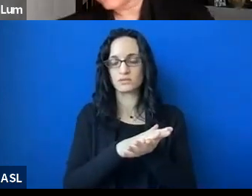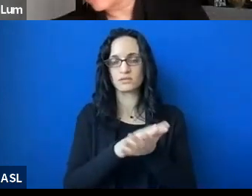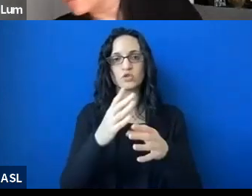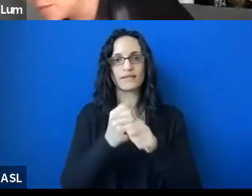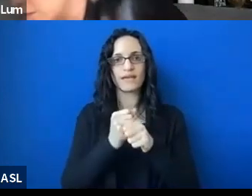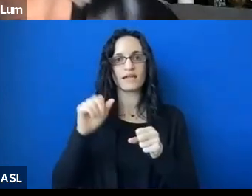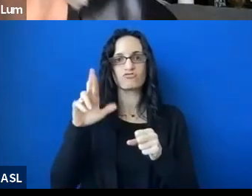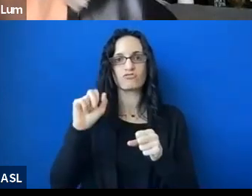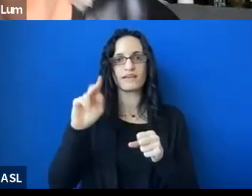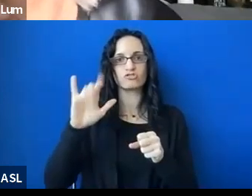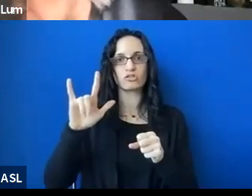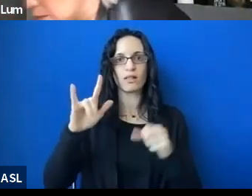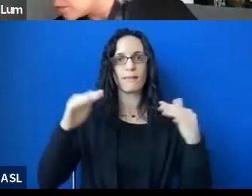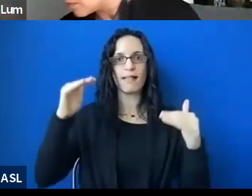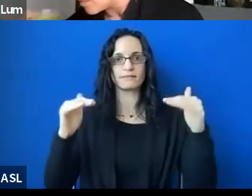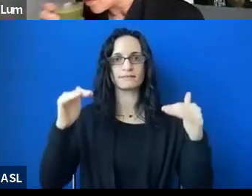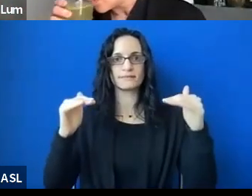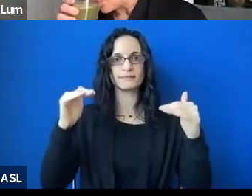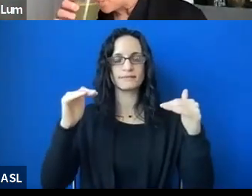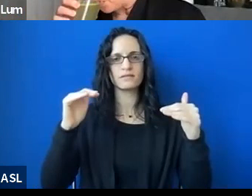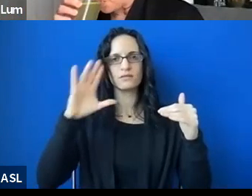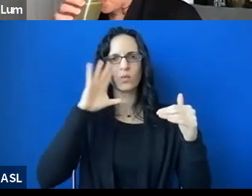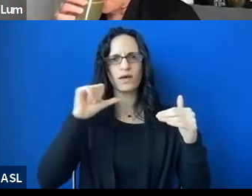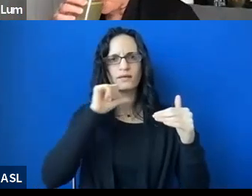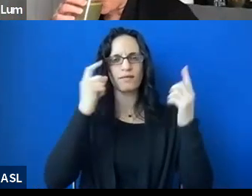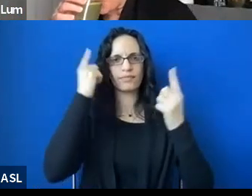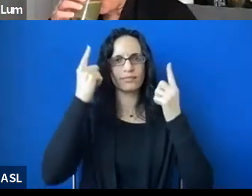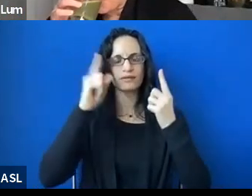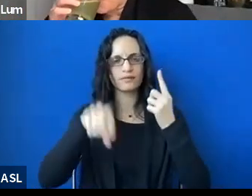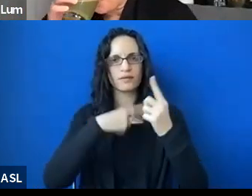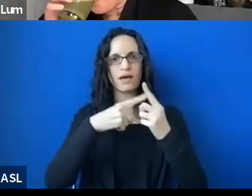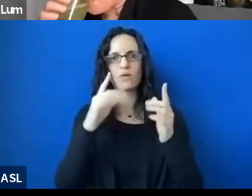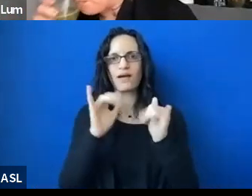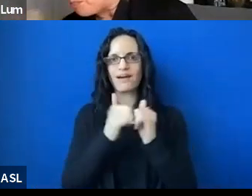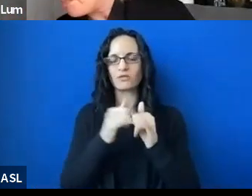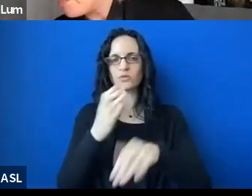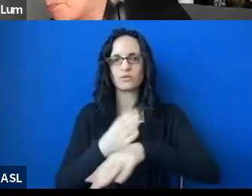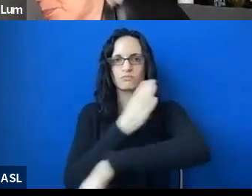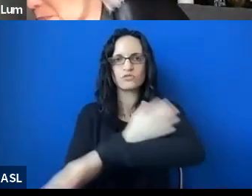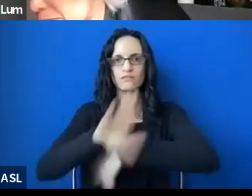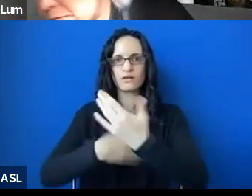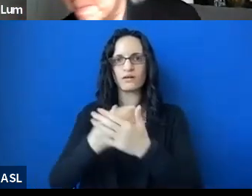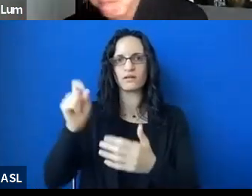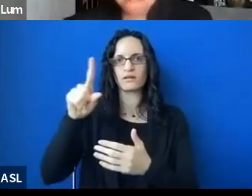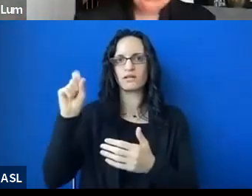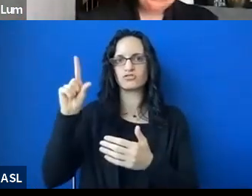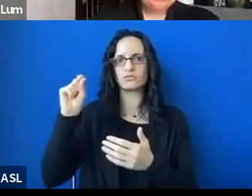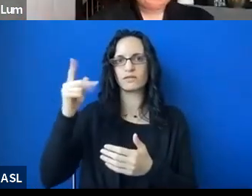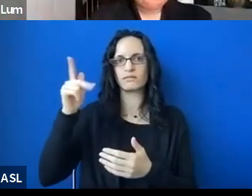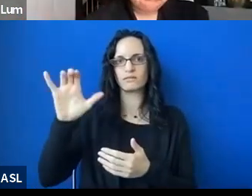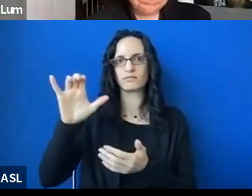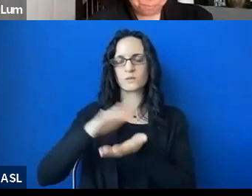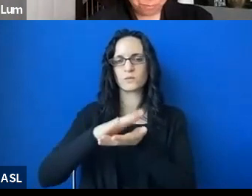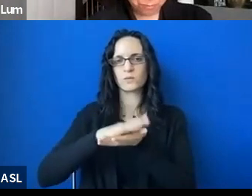or something. Why don't we think about how to improve all the 120 public schools